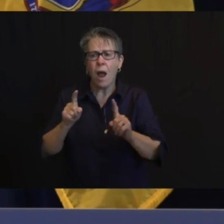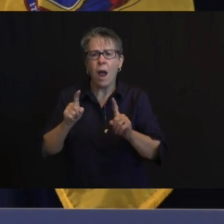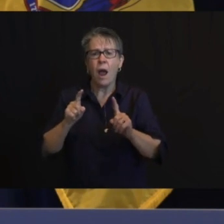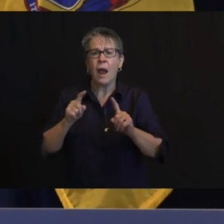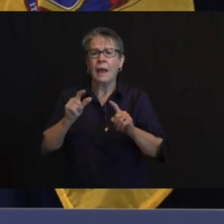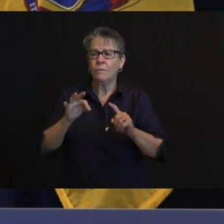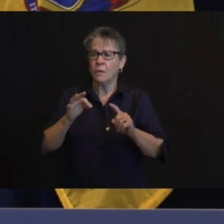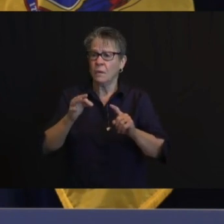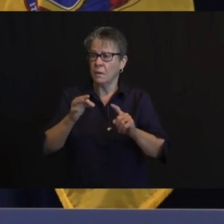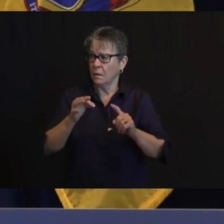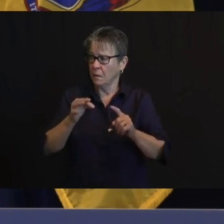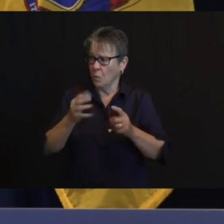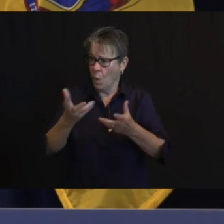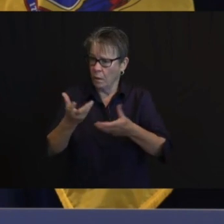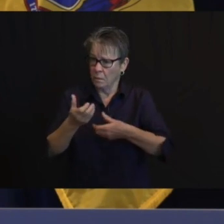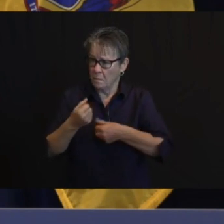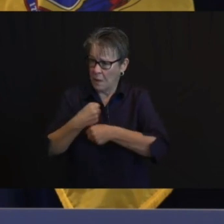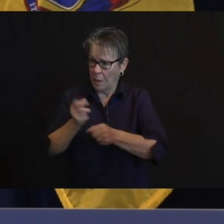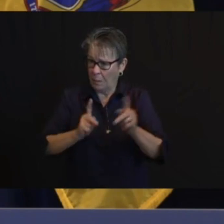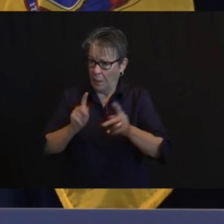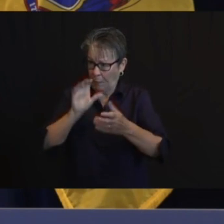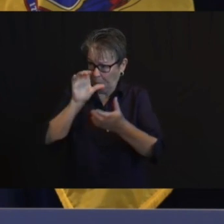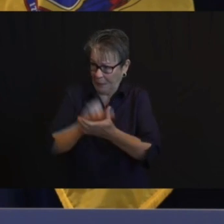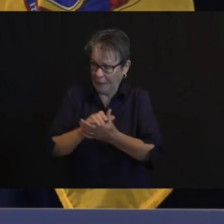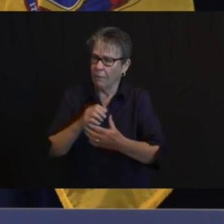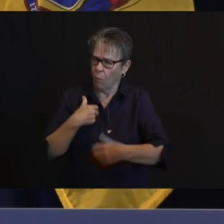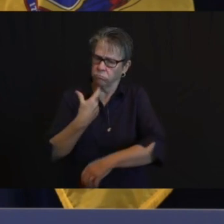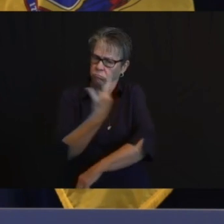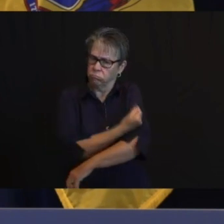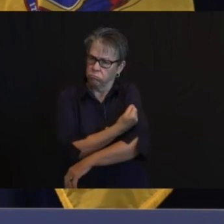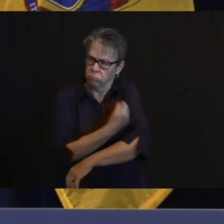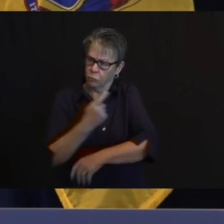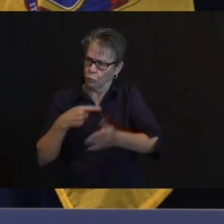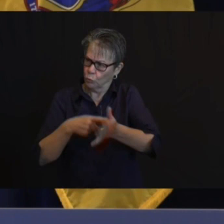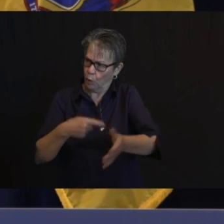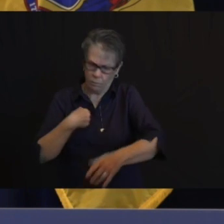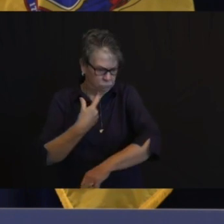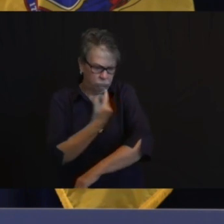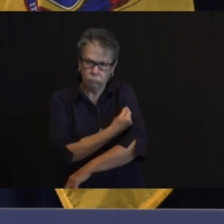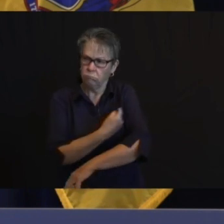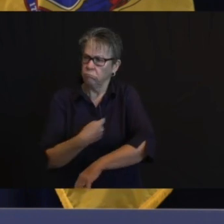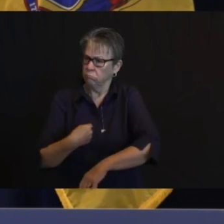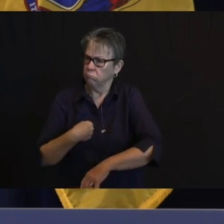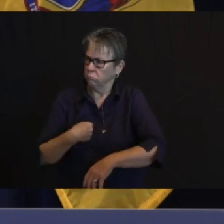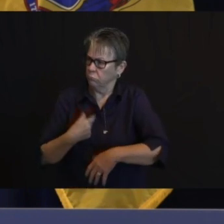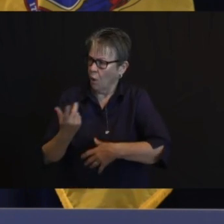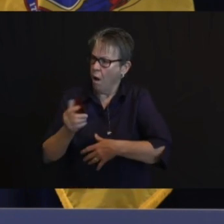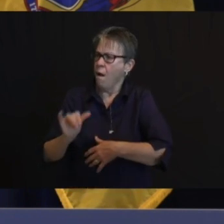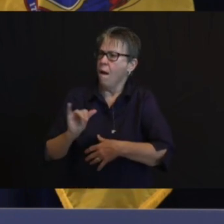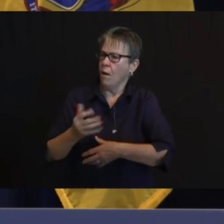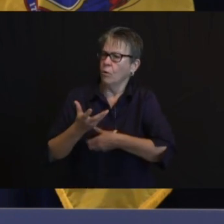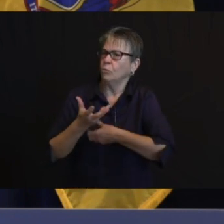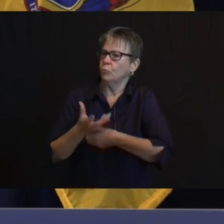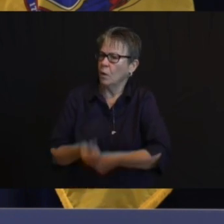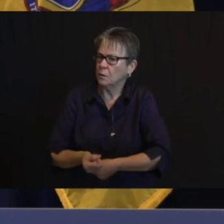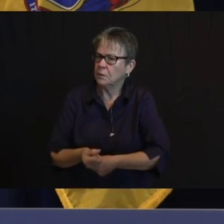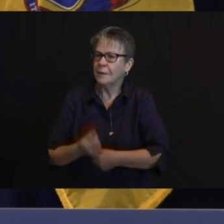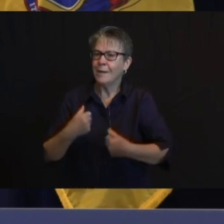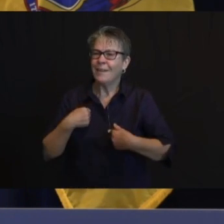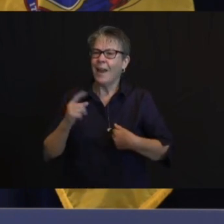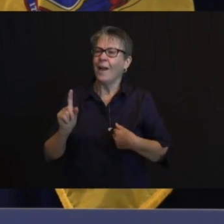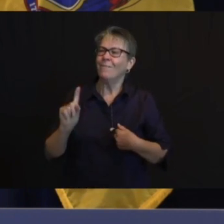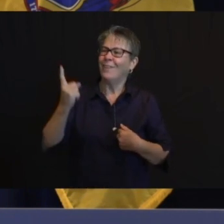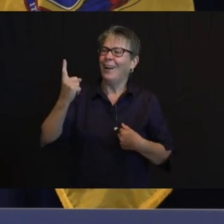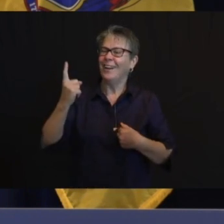take-up of getting as close to Judy's 70% objective, I would be more than happy to be first in line. But again, I